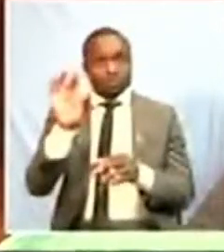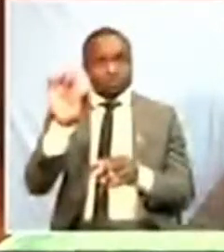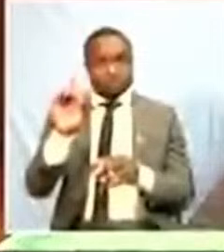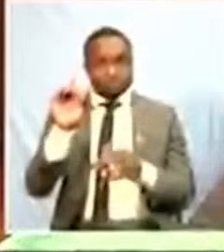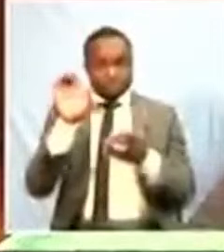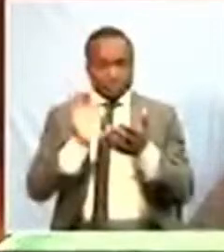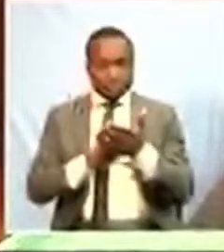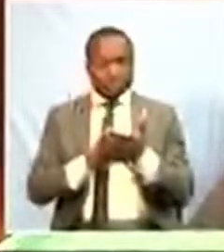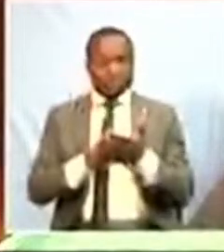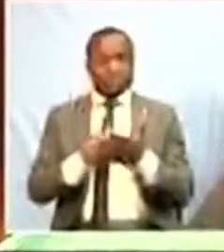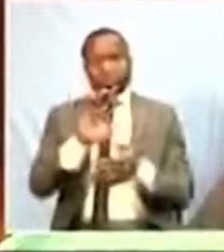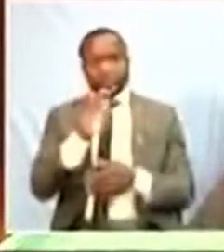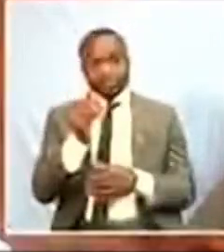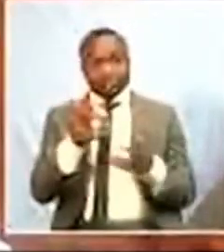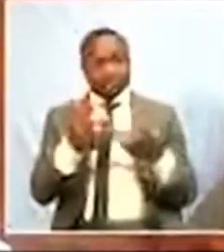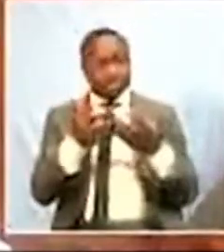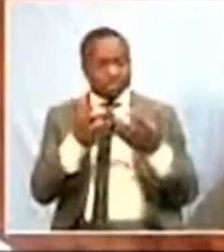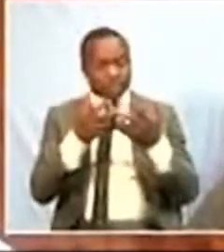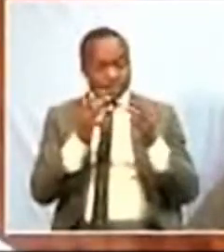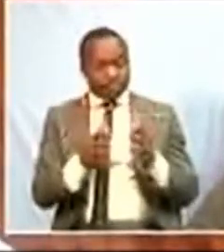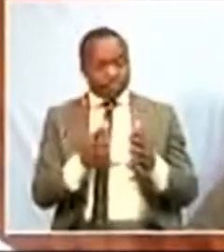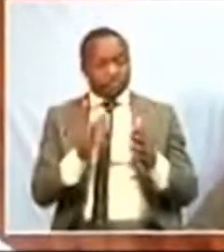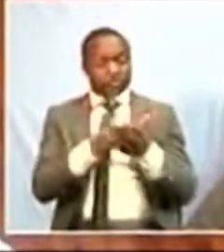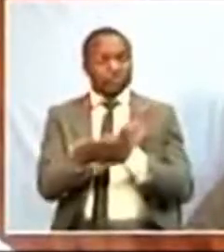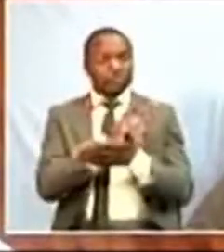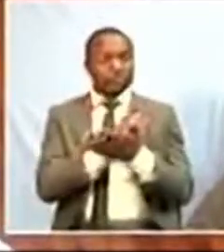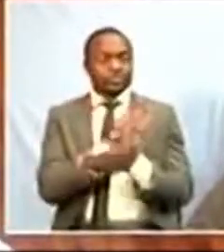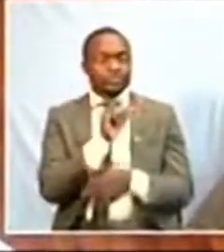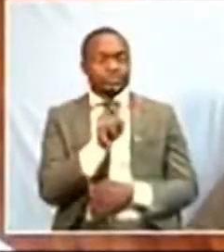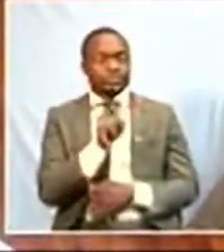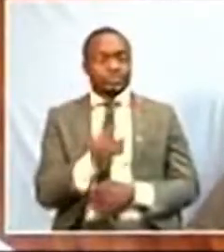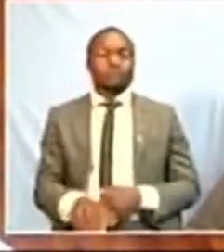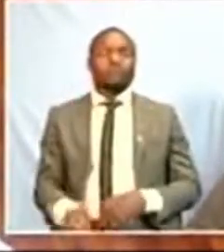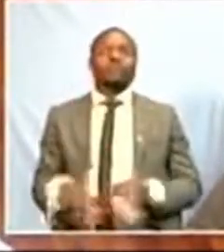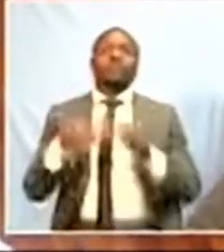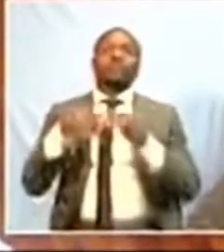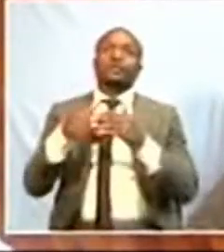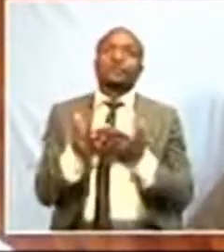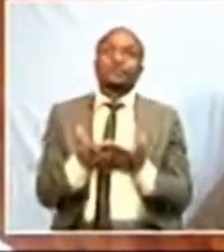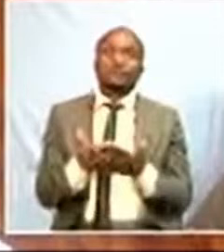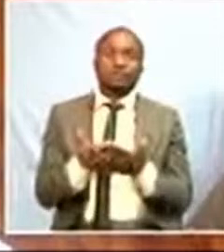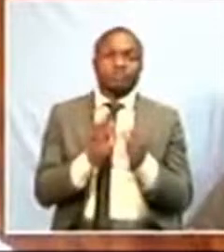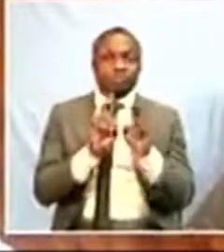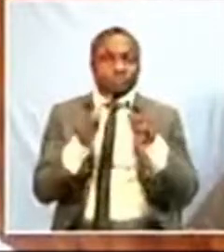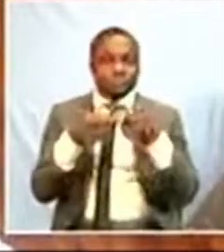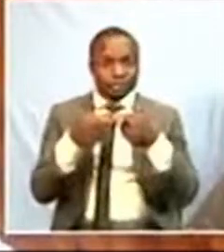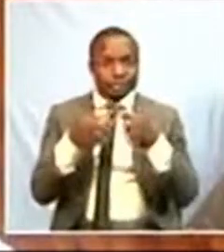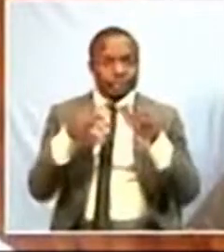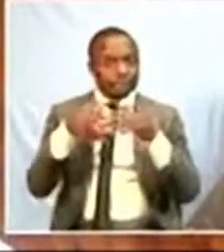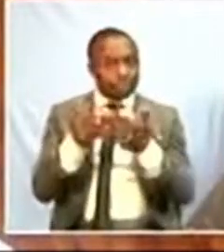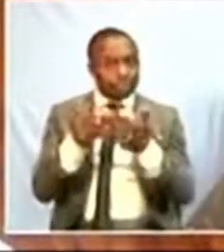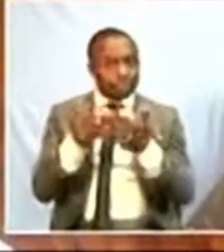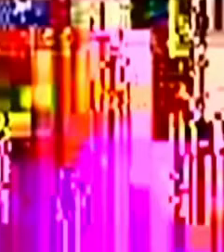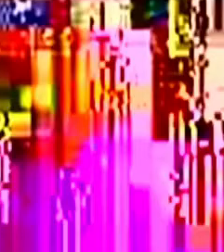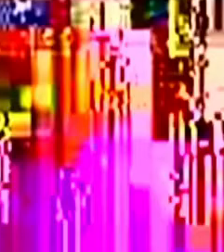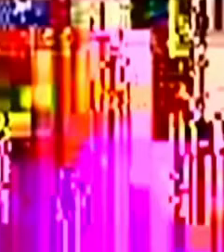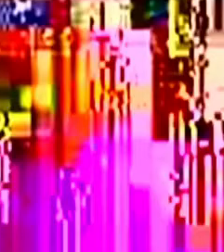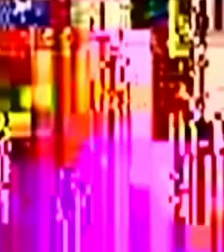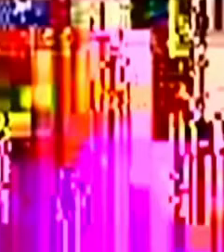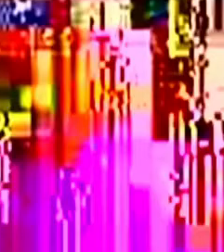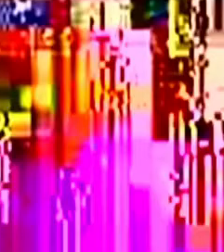Okay. Yeah. Back to the engineer. A quick one. How do you reconcile